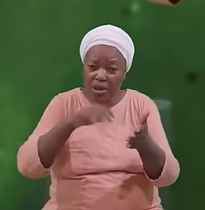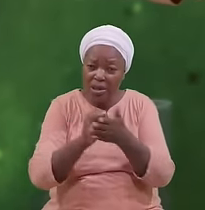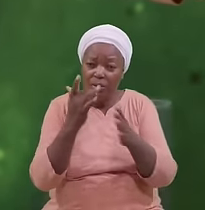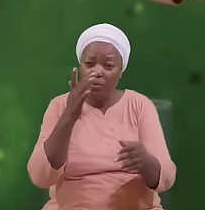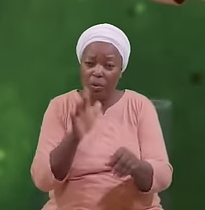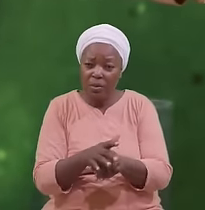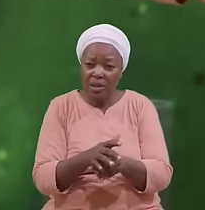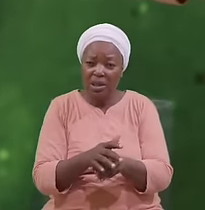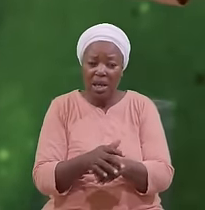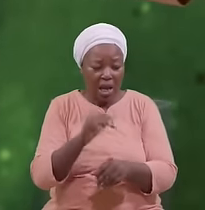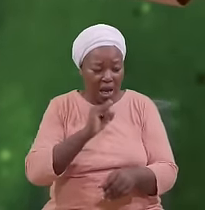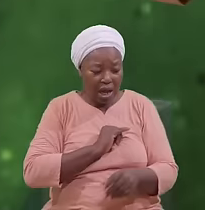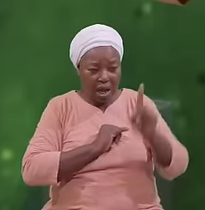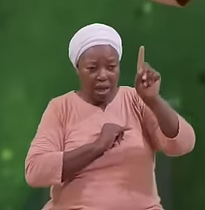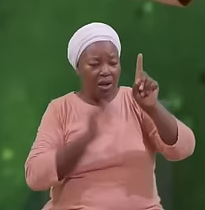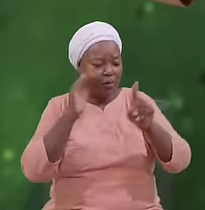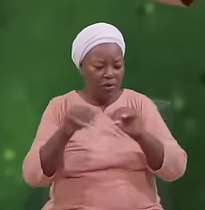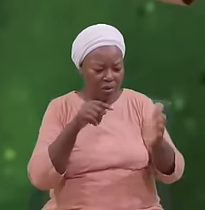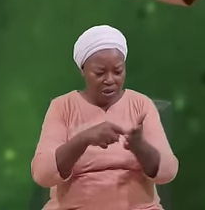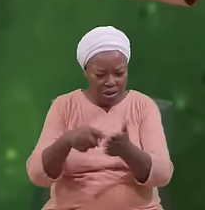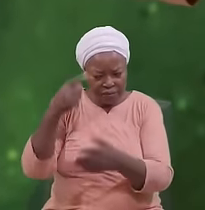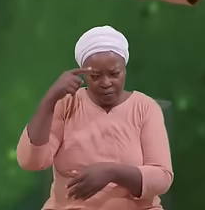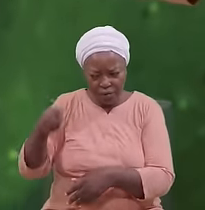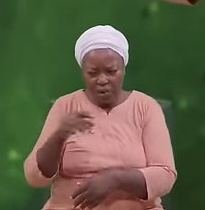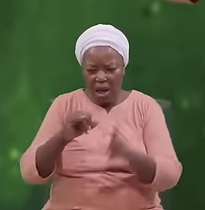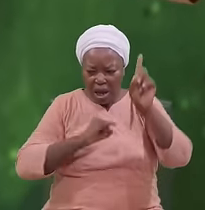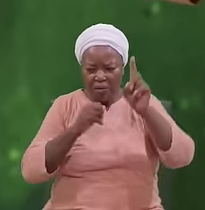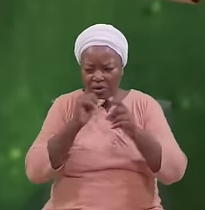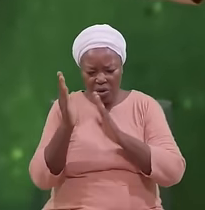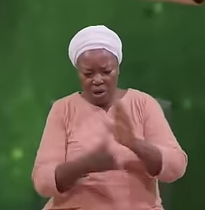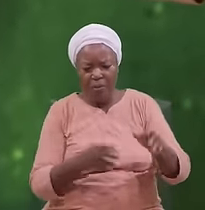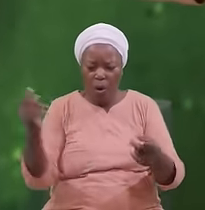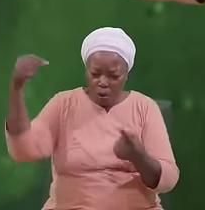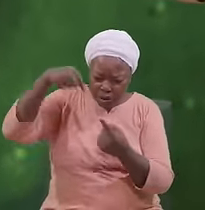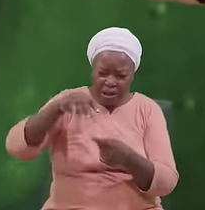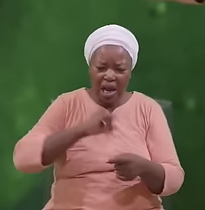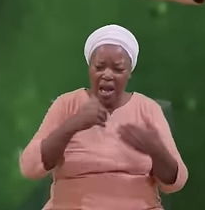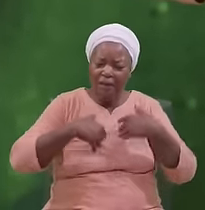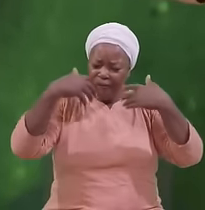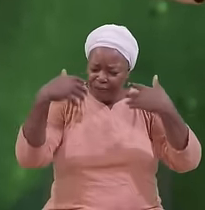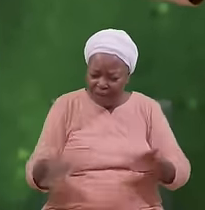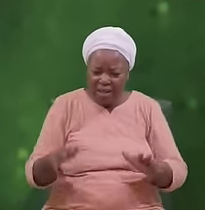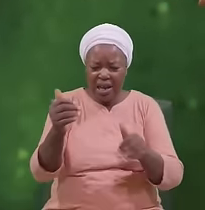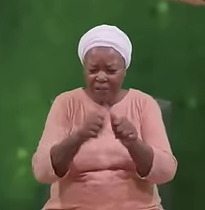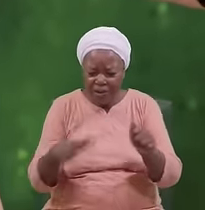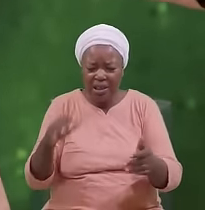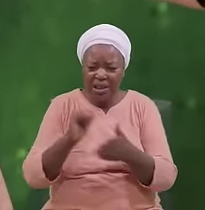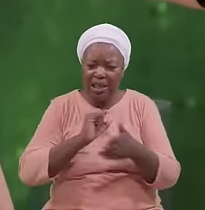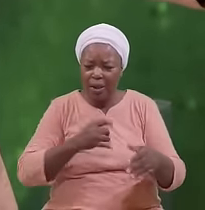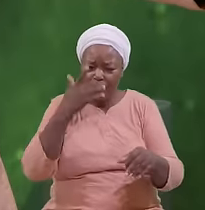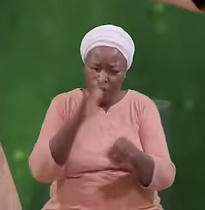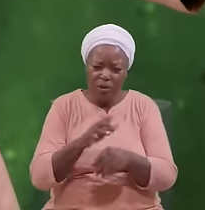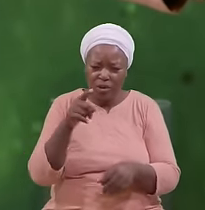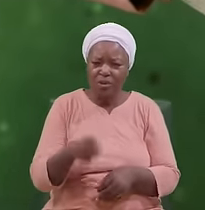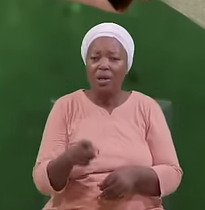promise, I will do this for you. I will not leave you until I've done, I've finalized, I've accomplished